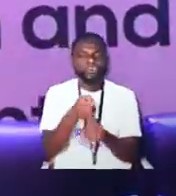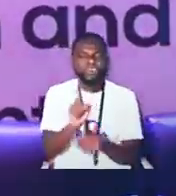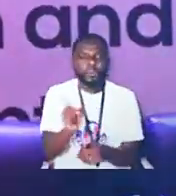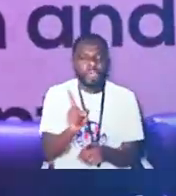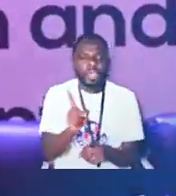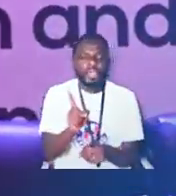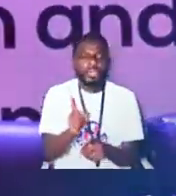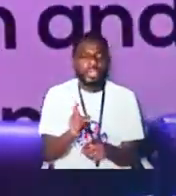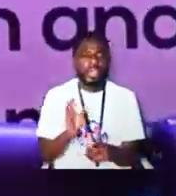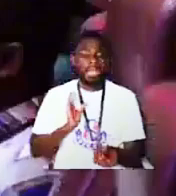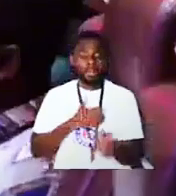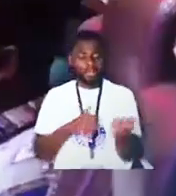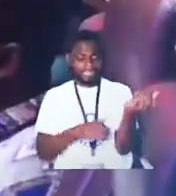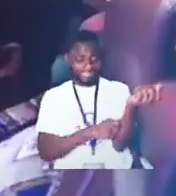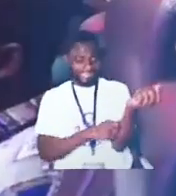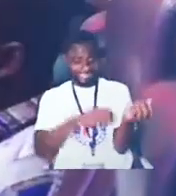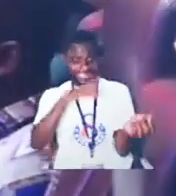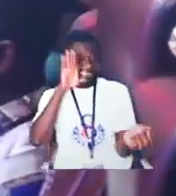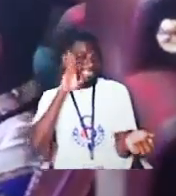Yeah.